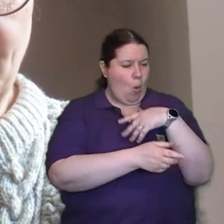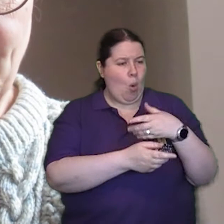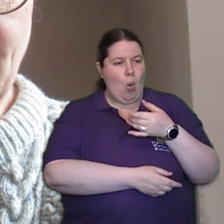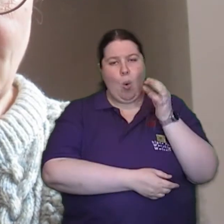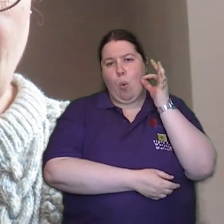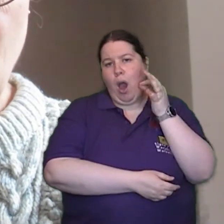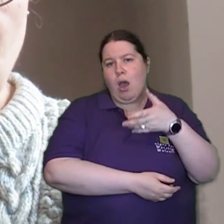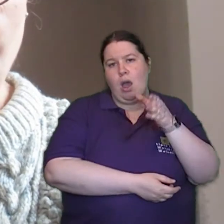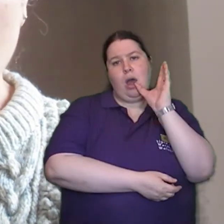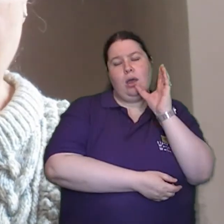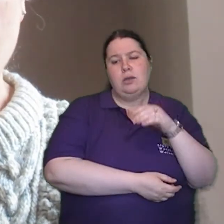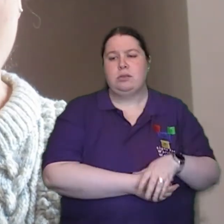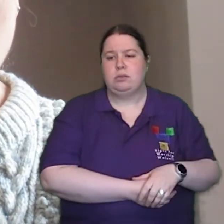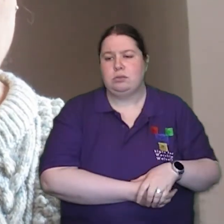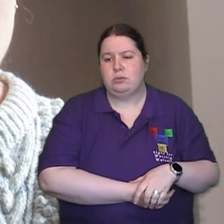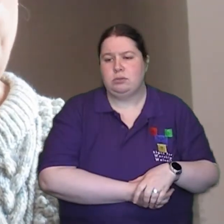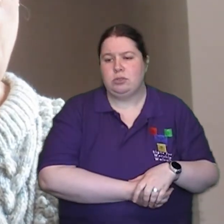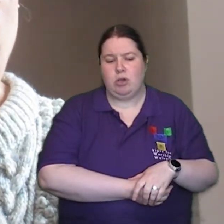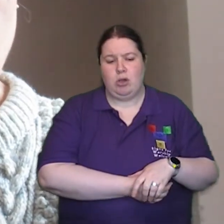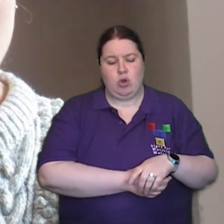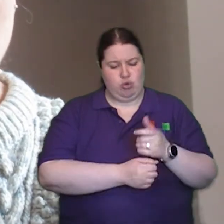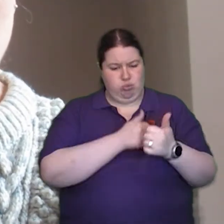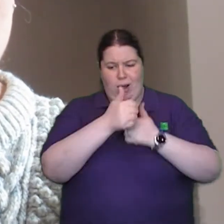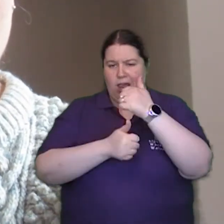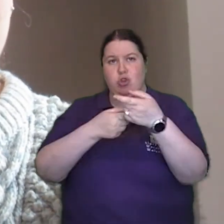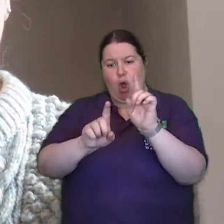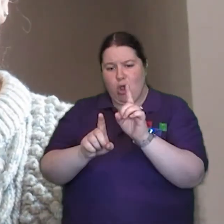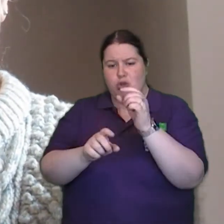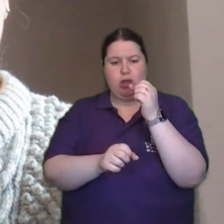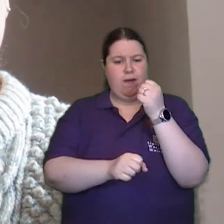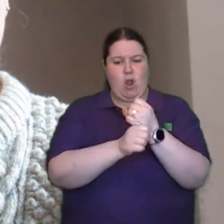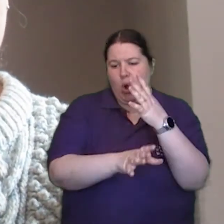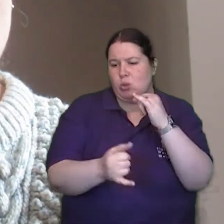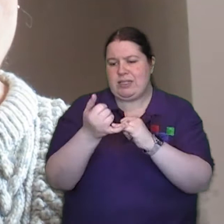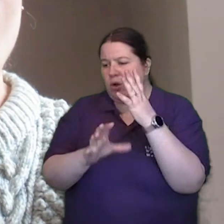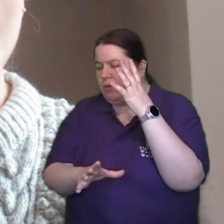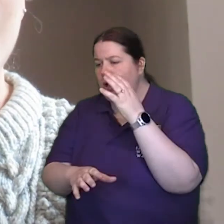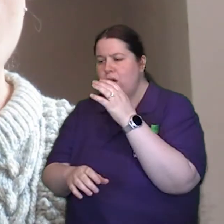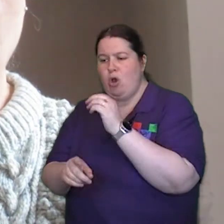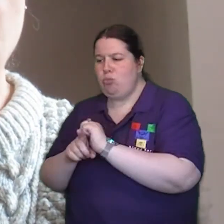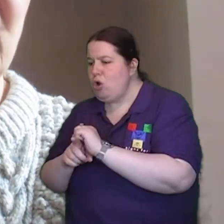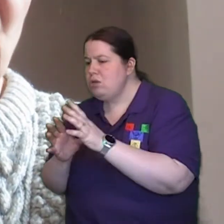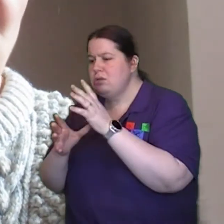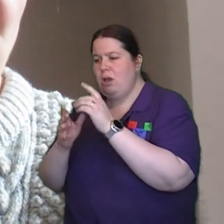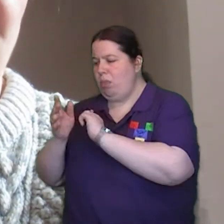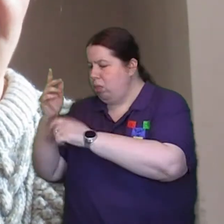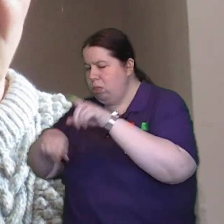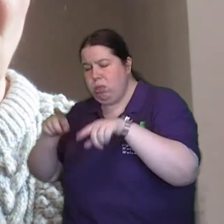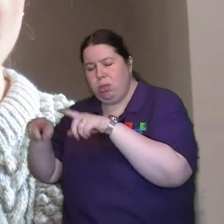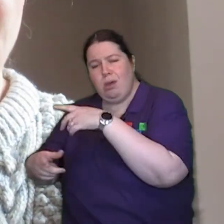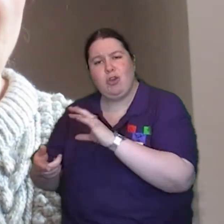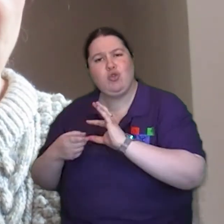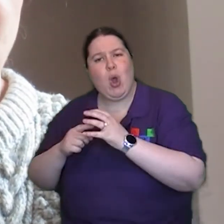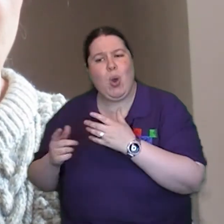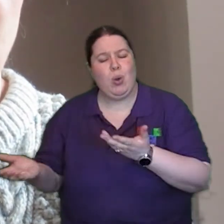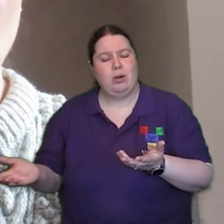them. You praised the gods of silver and gold, of bronze, iron, wood and stone,